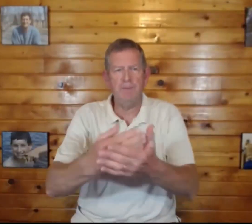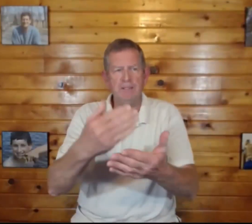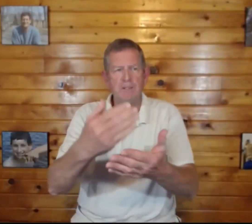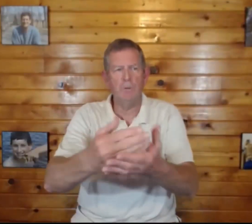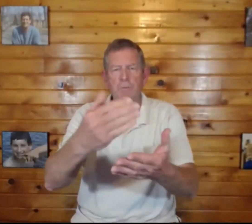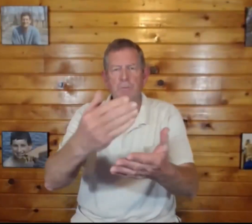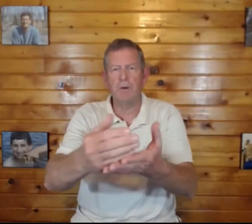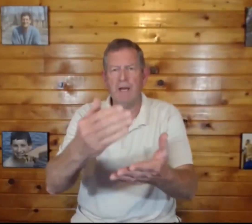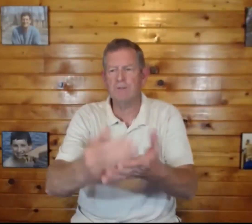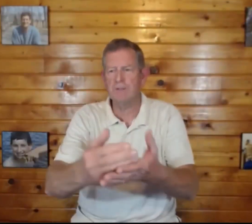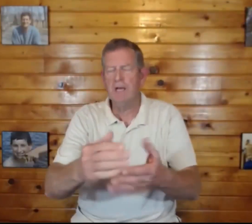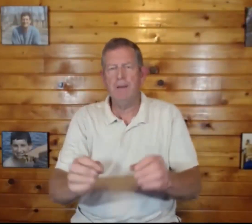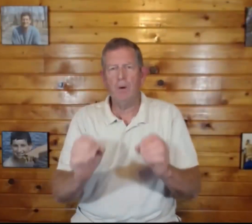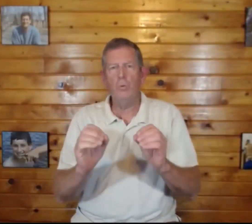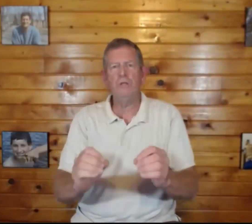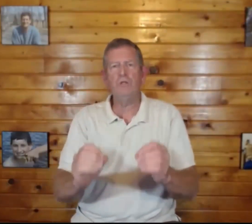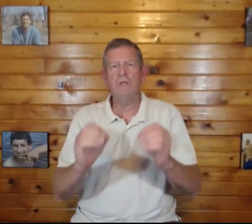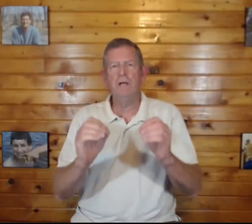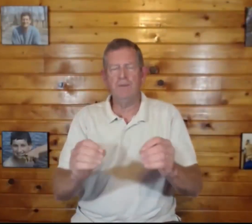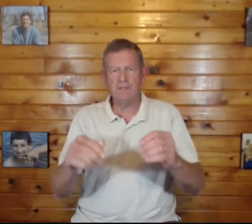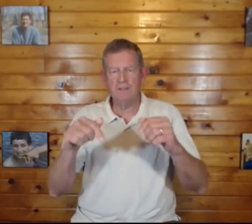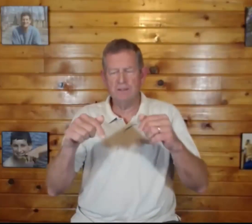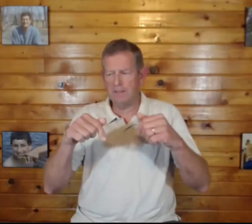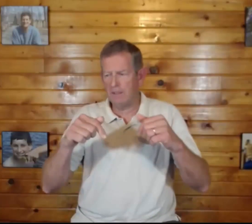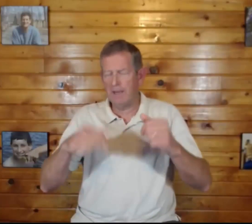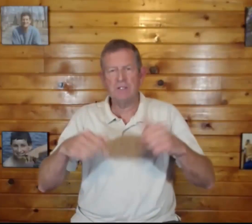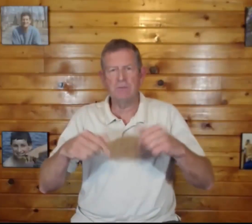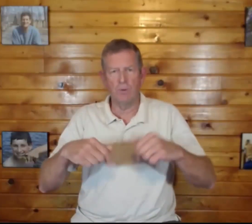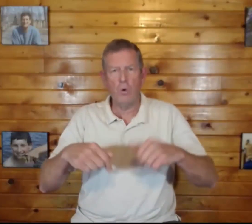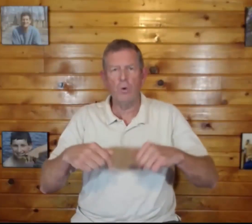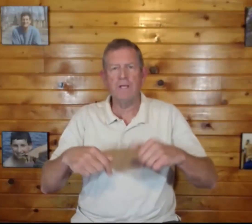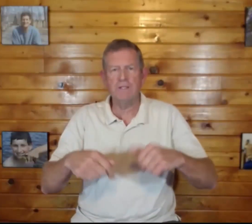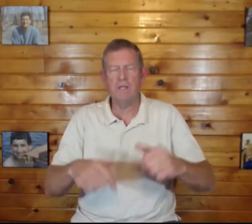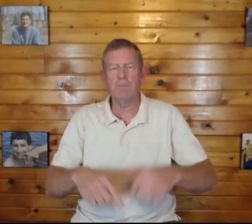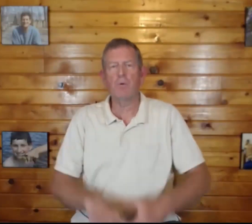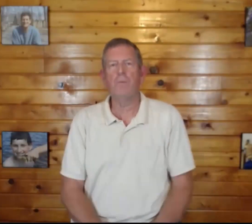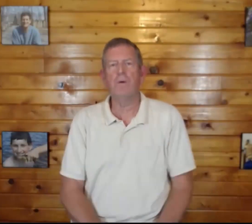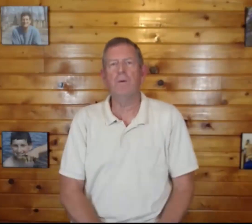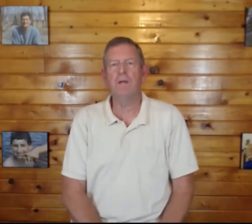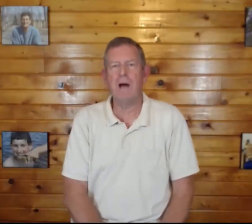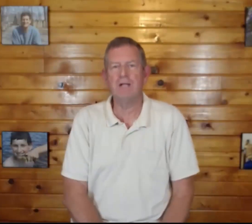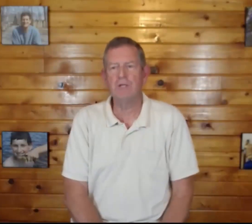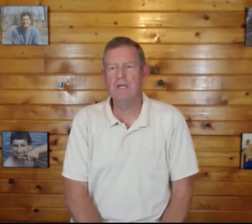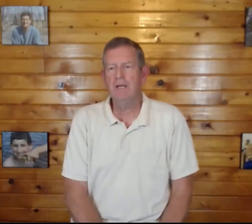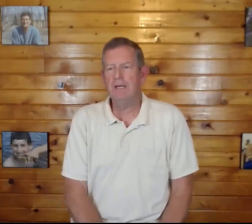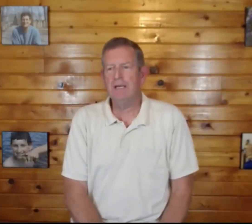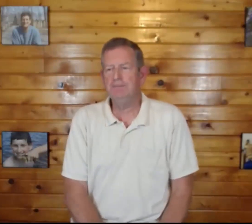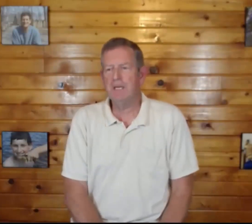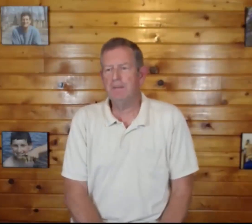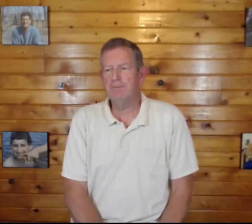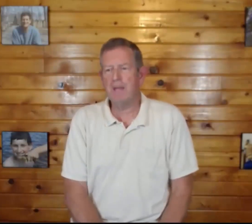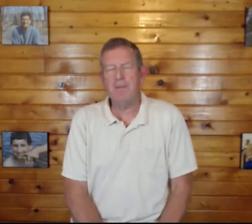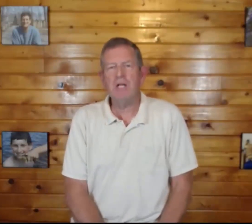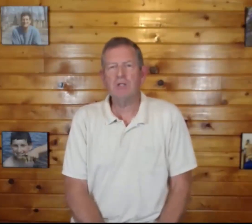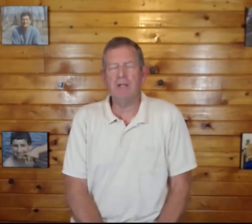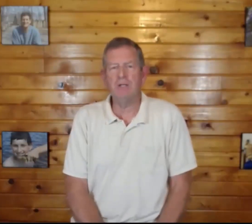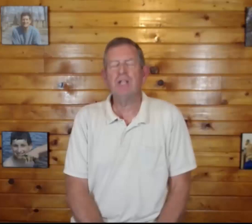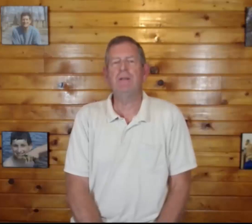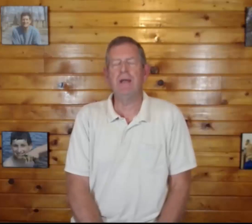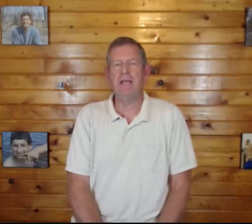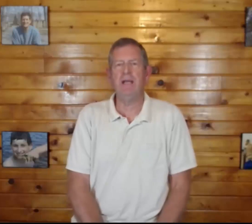pace, the pace at which you progress, about which of these class recordings is the appropriate one to watch. I may